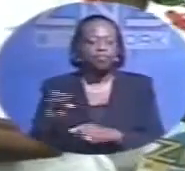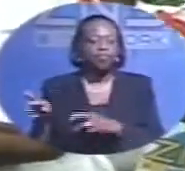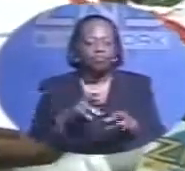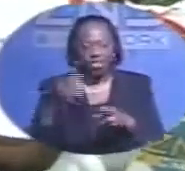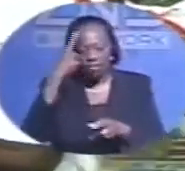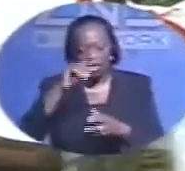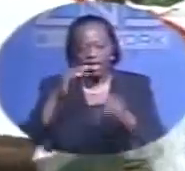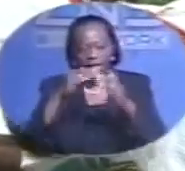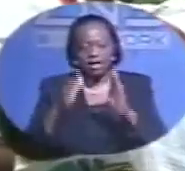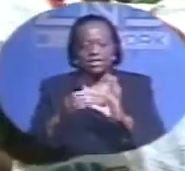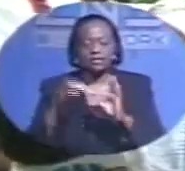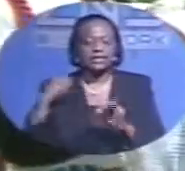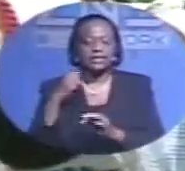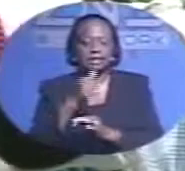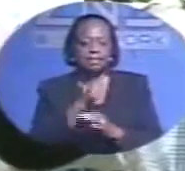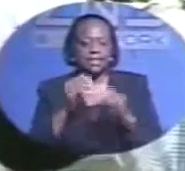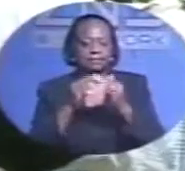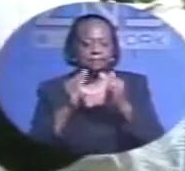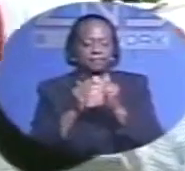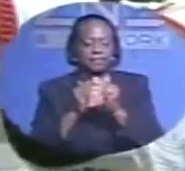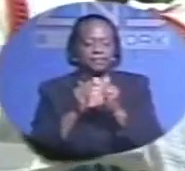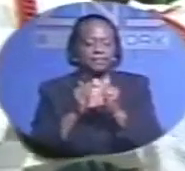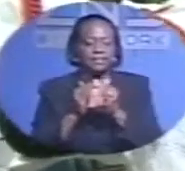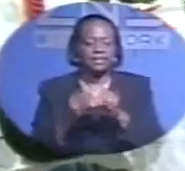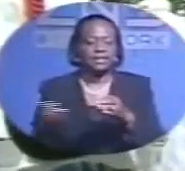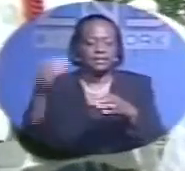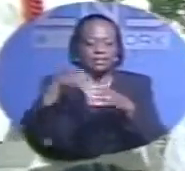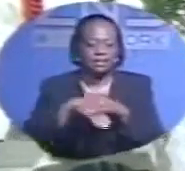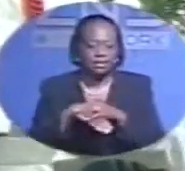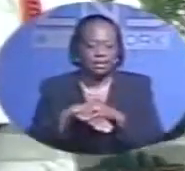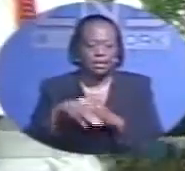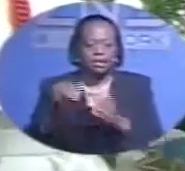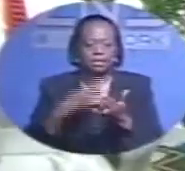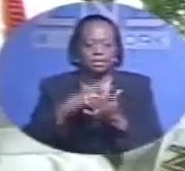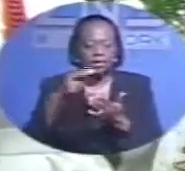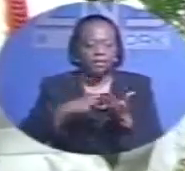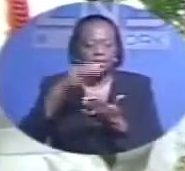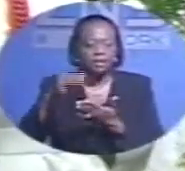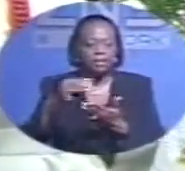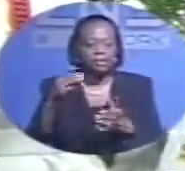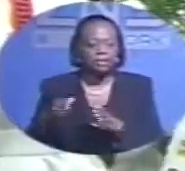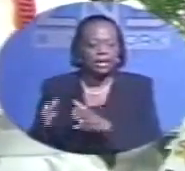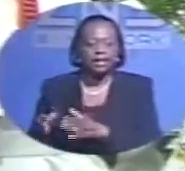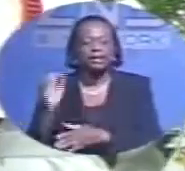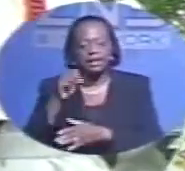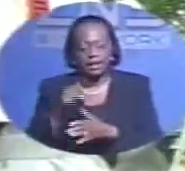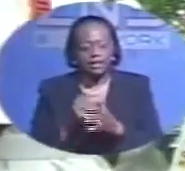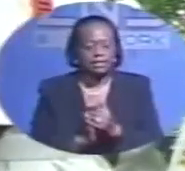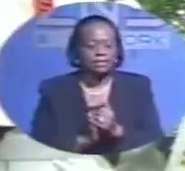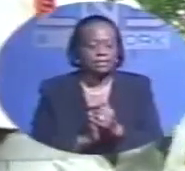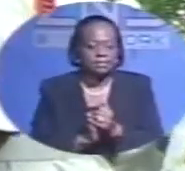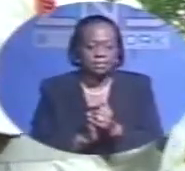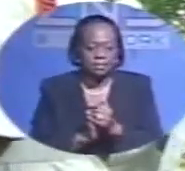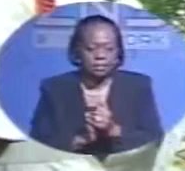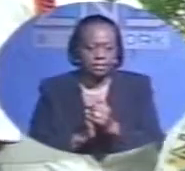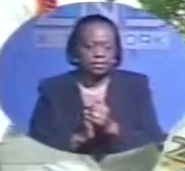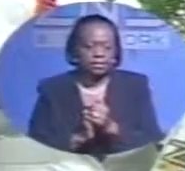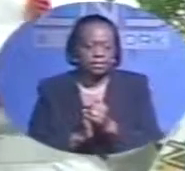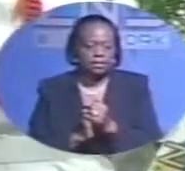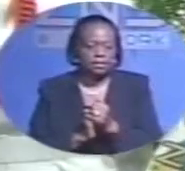on the 25th. That includes the mortgage plan. Any update on that? I know you were in discussion phase. That includes the mortgage plan.